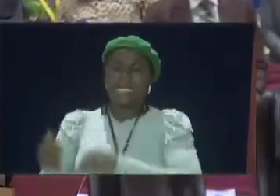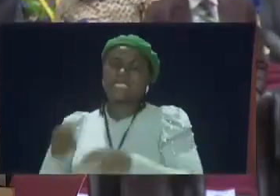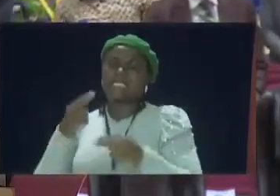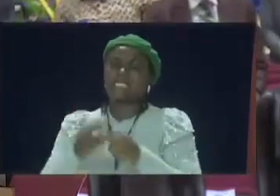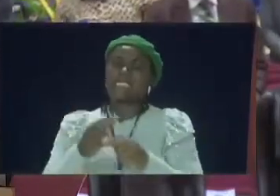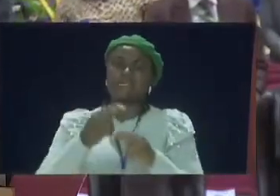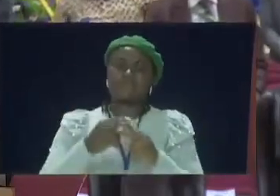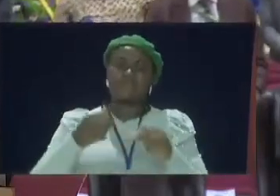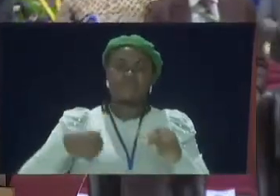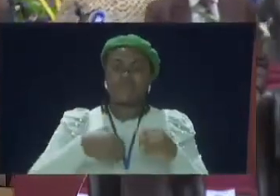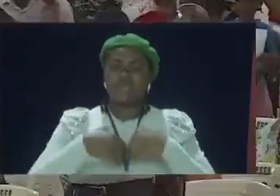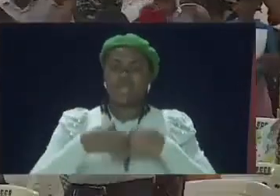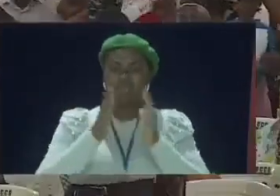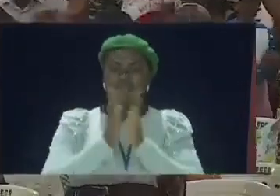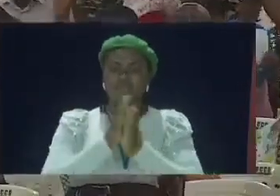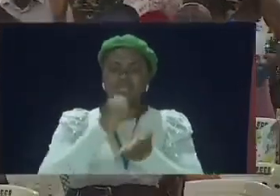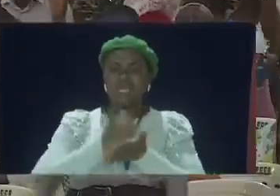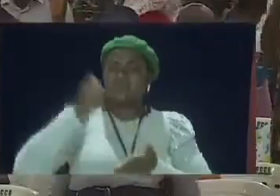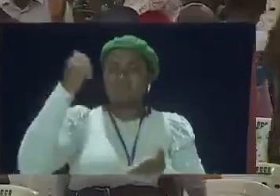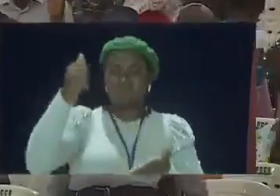we pray.